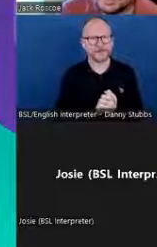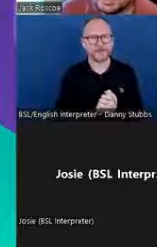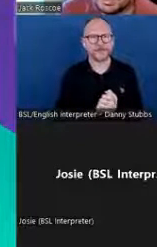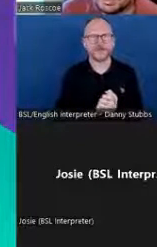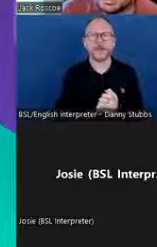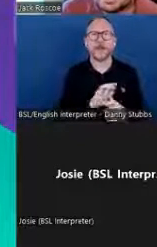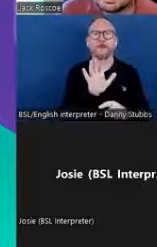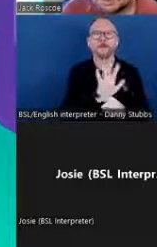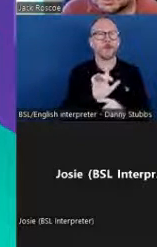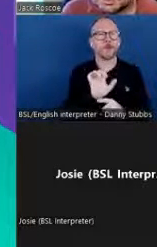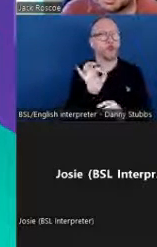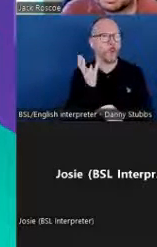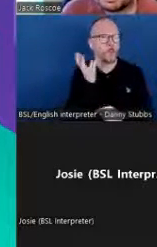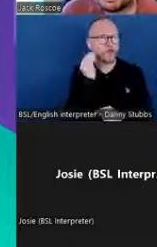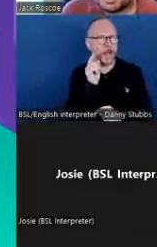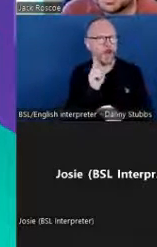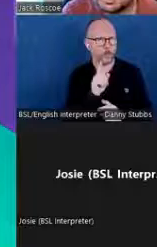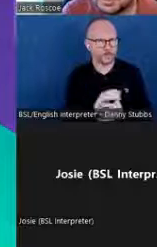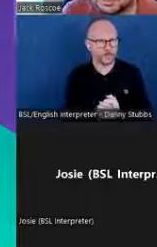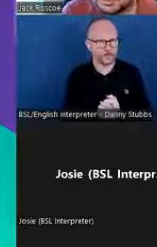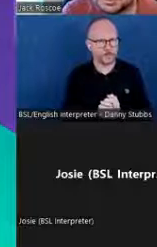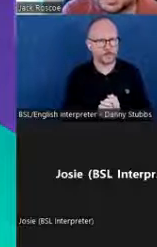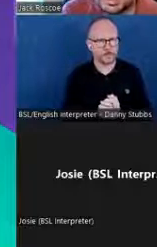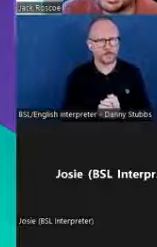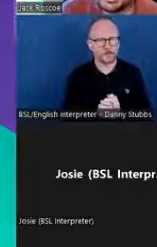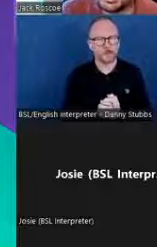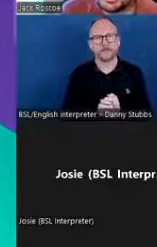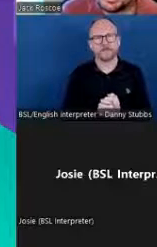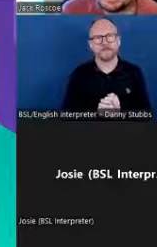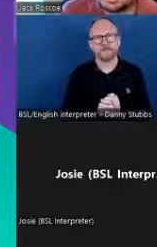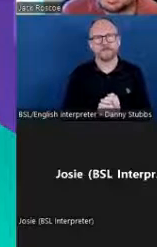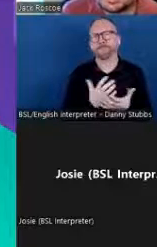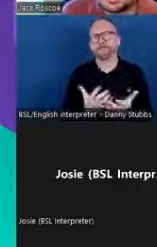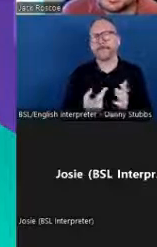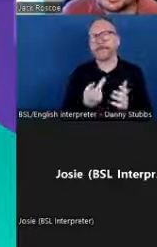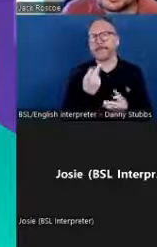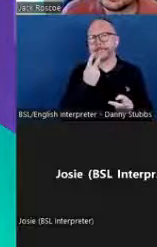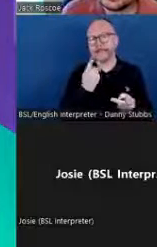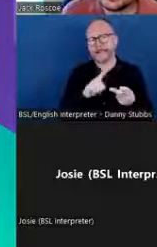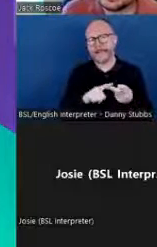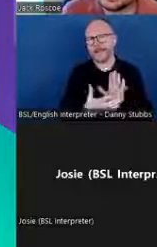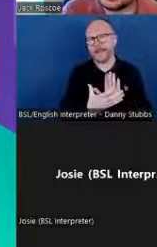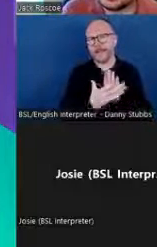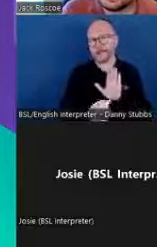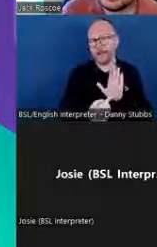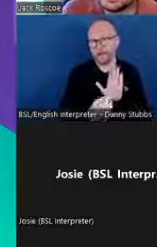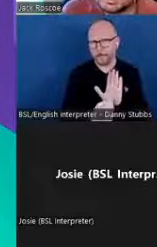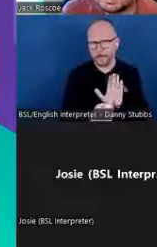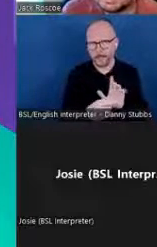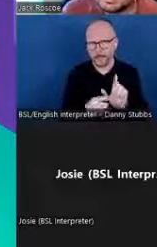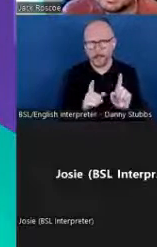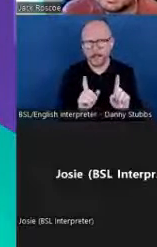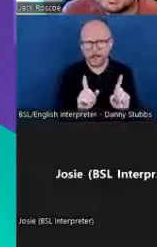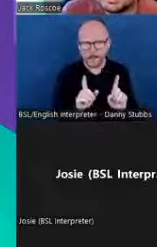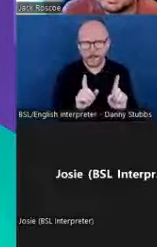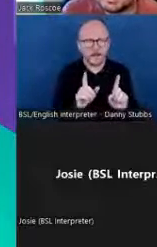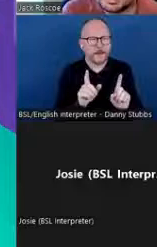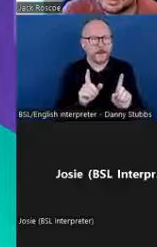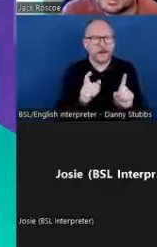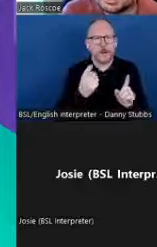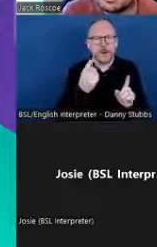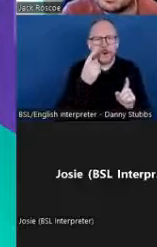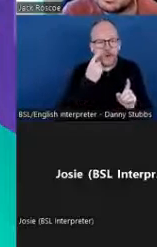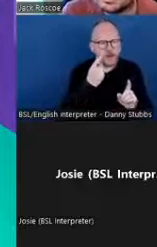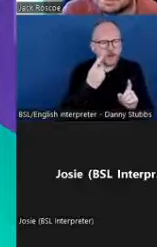example. It's much shorter, mercifully, that we'll use to explore some of the different situations and the